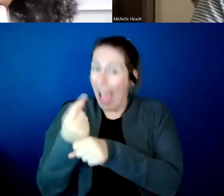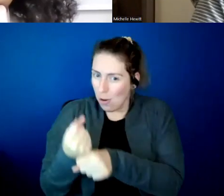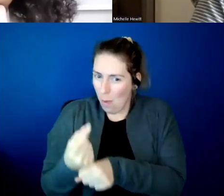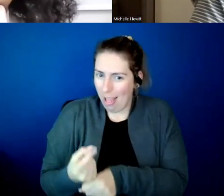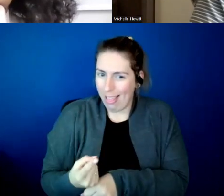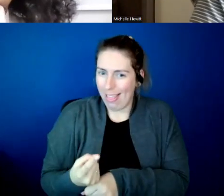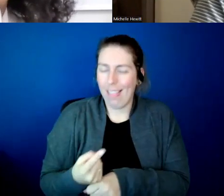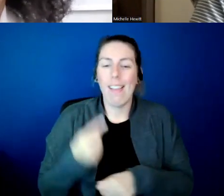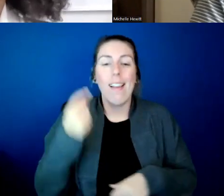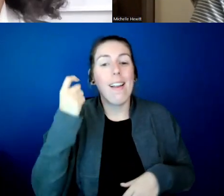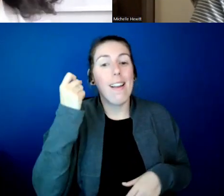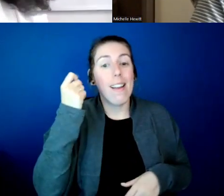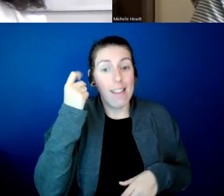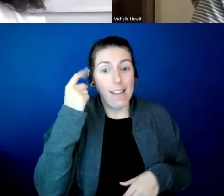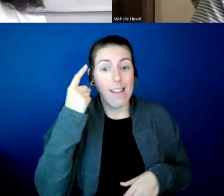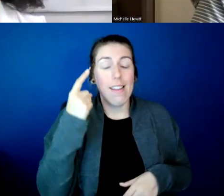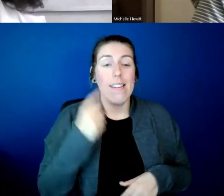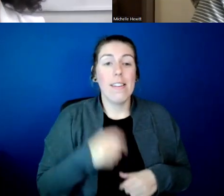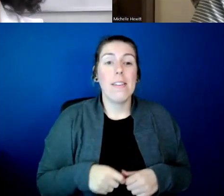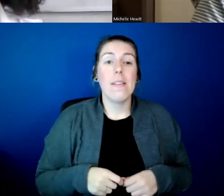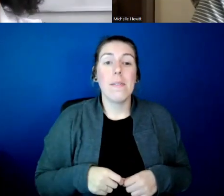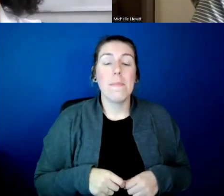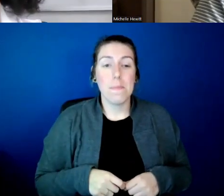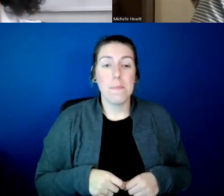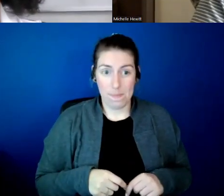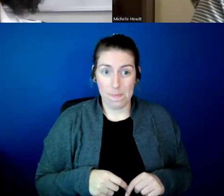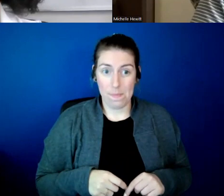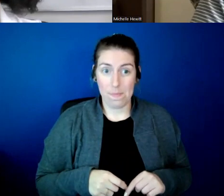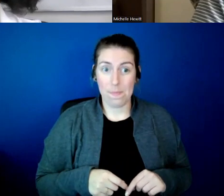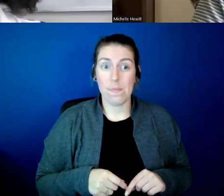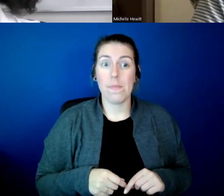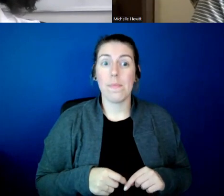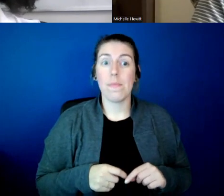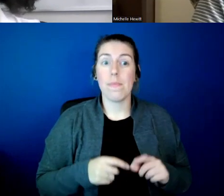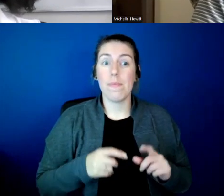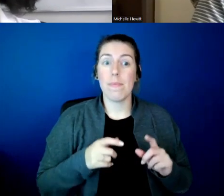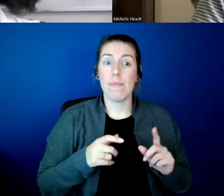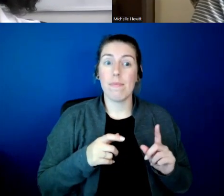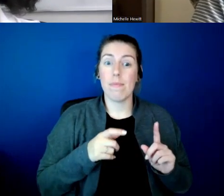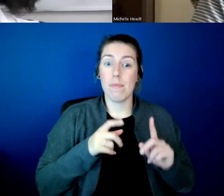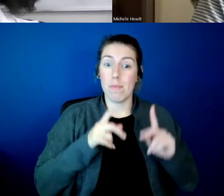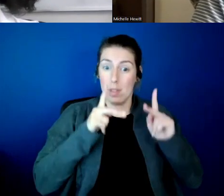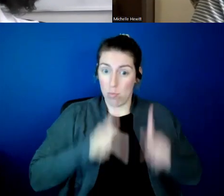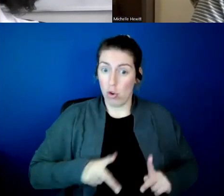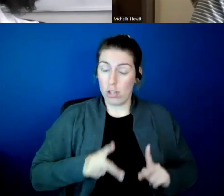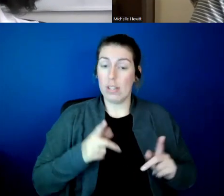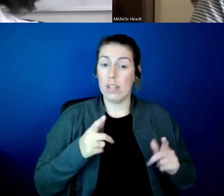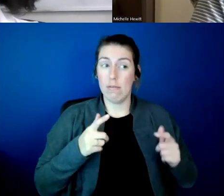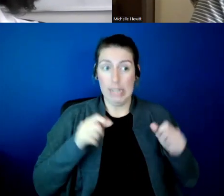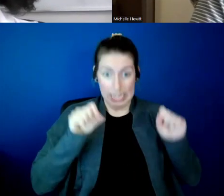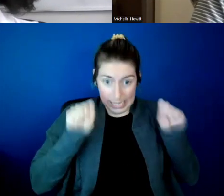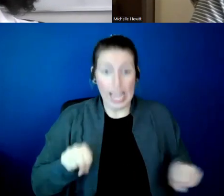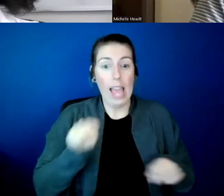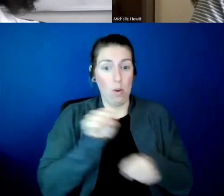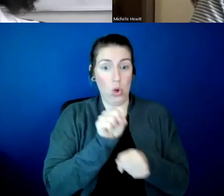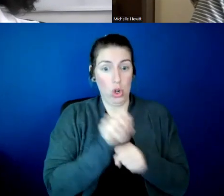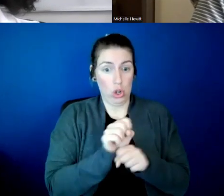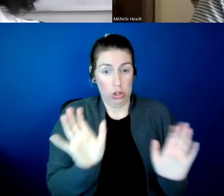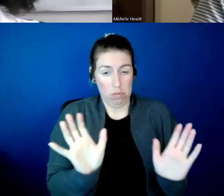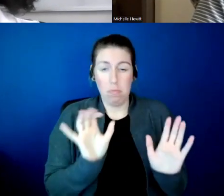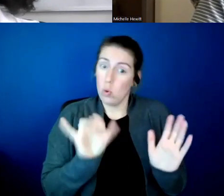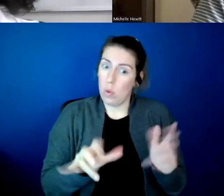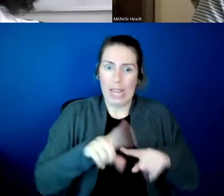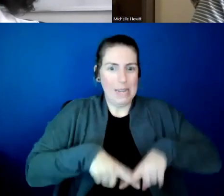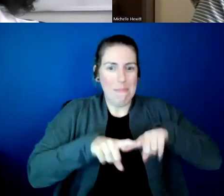be somebody who is able to work at all, right? And many people, you